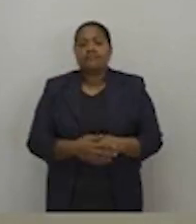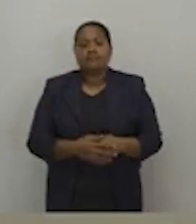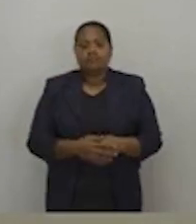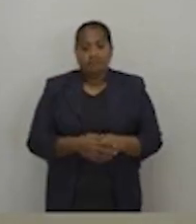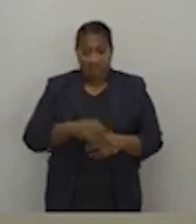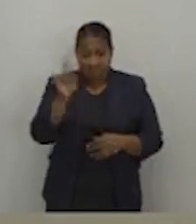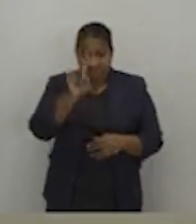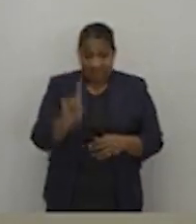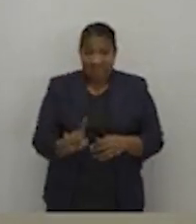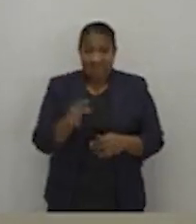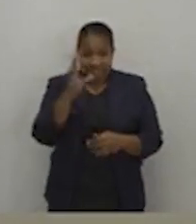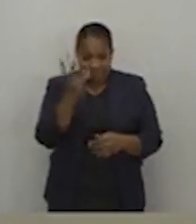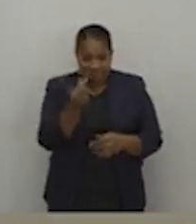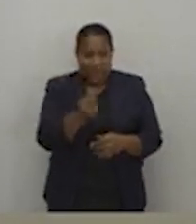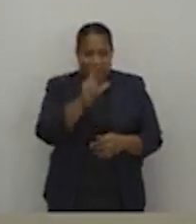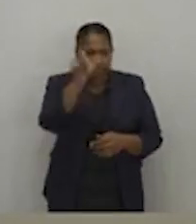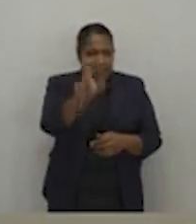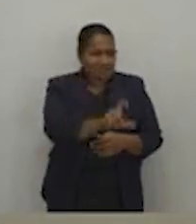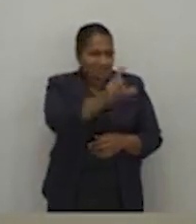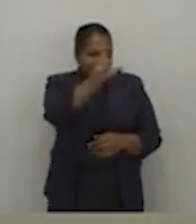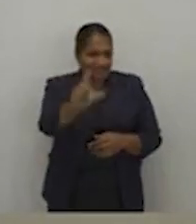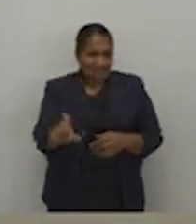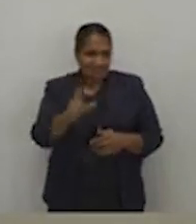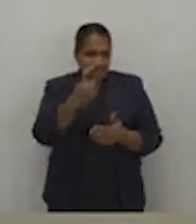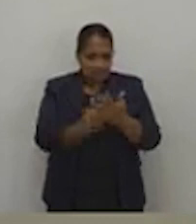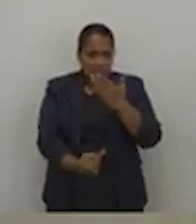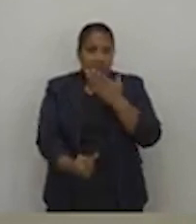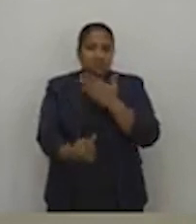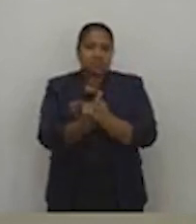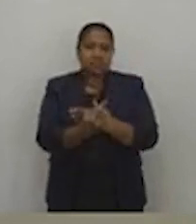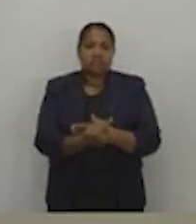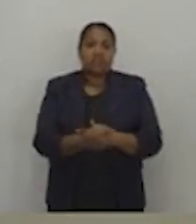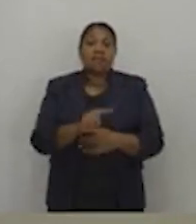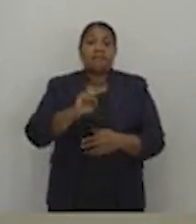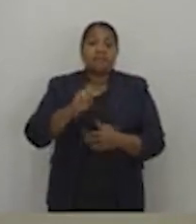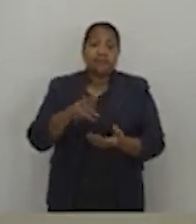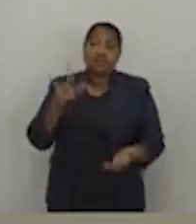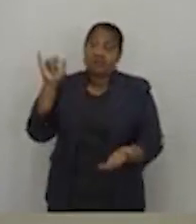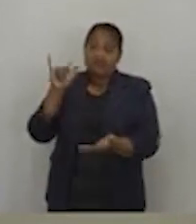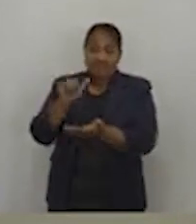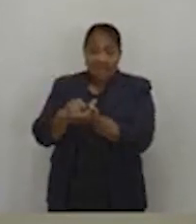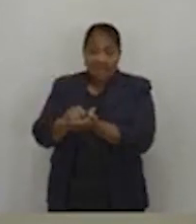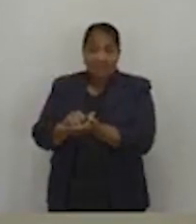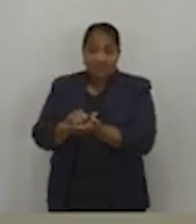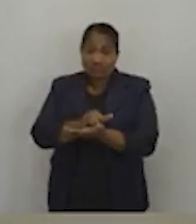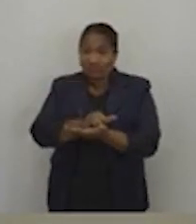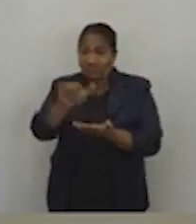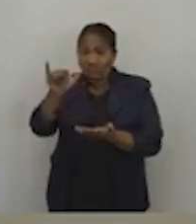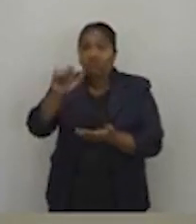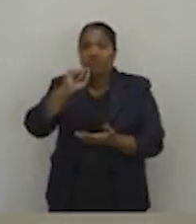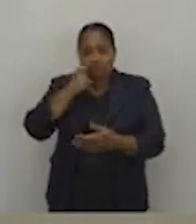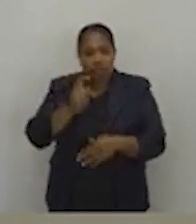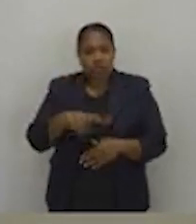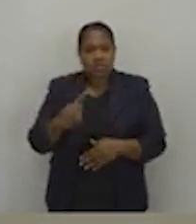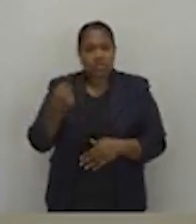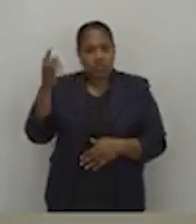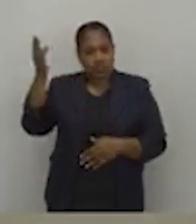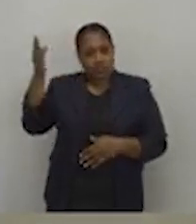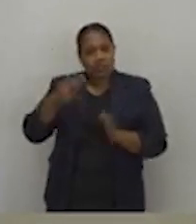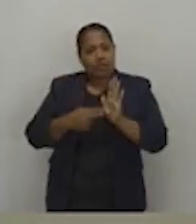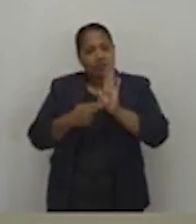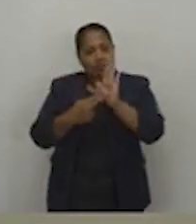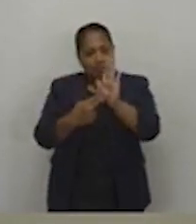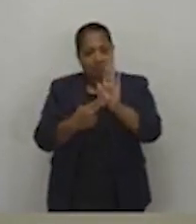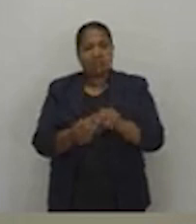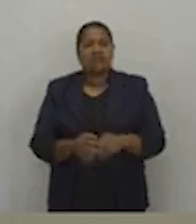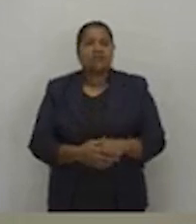today, repatriation flights will continue at Nandi International Airport. So we will be capping